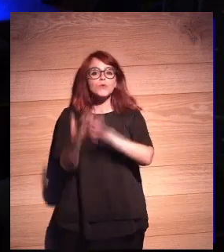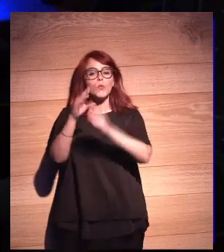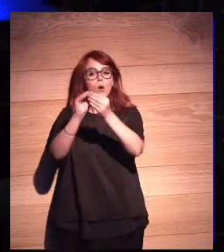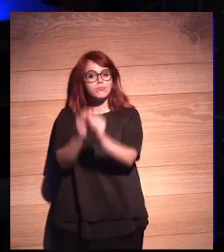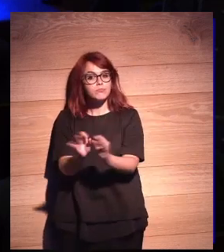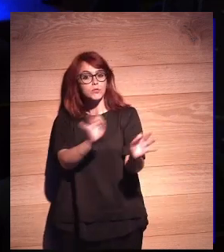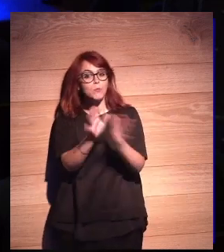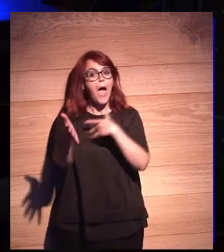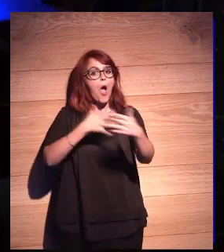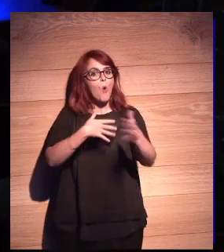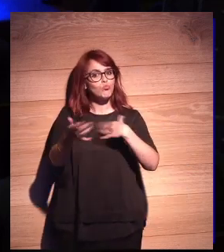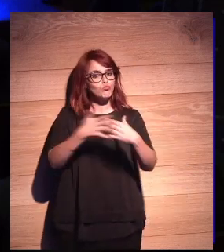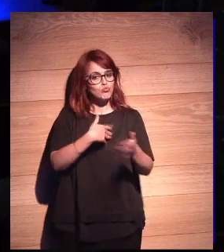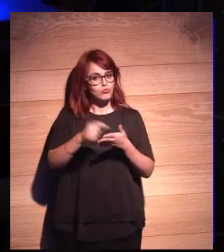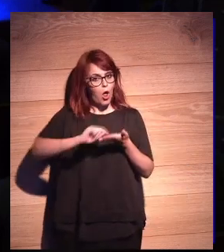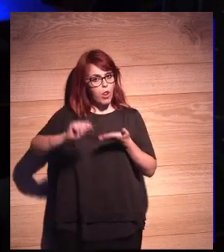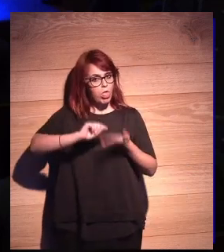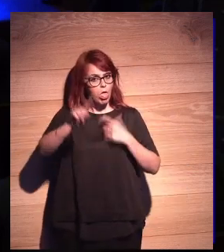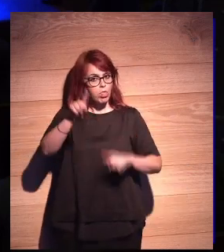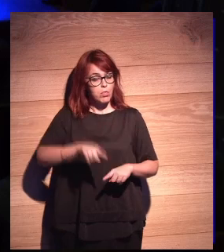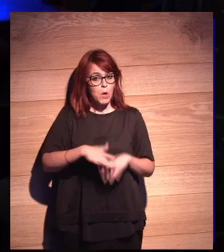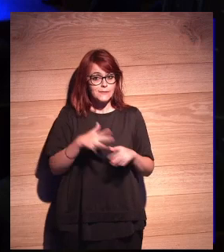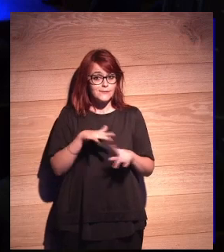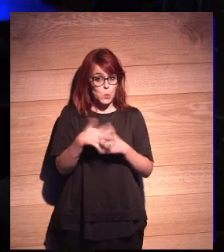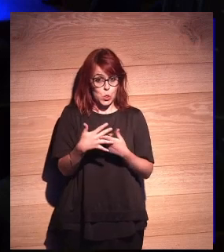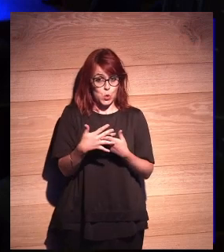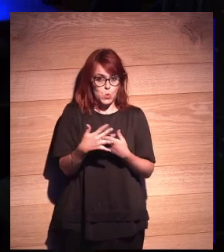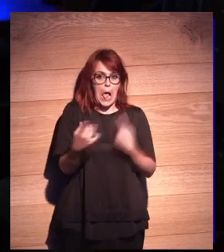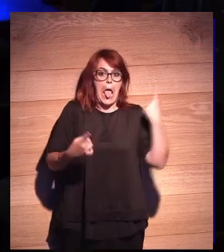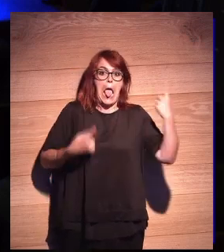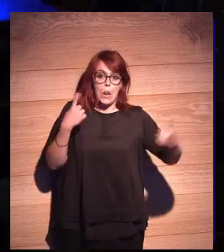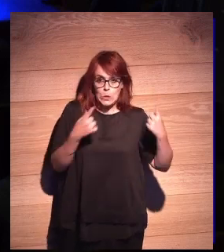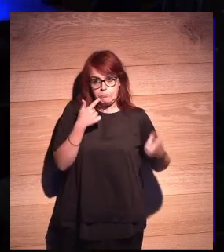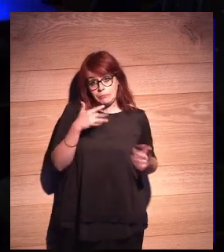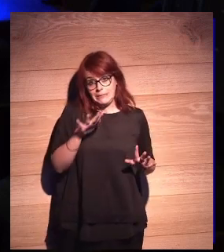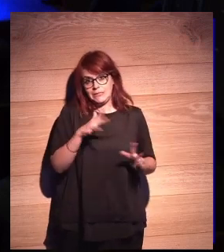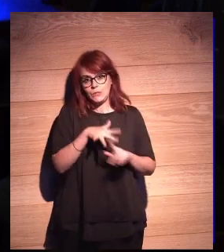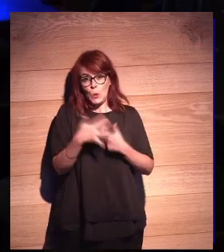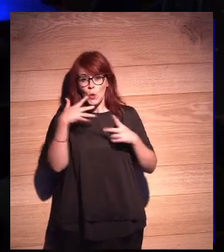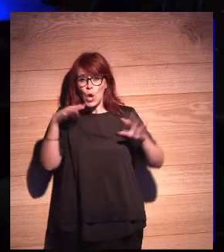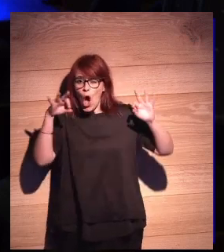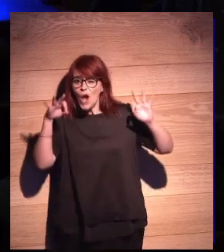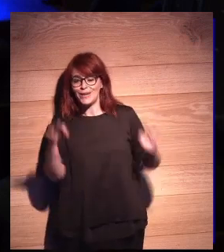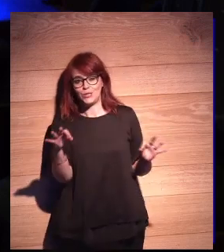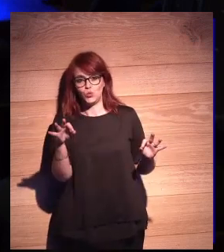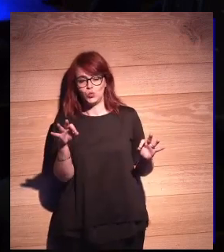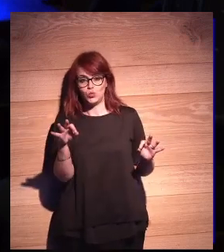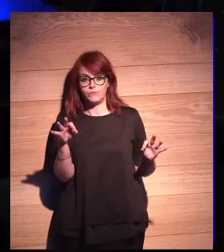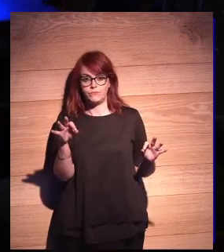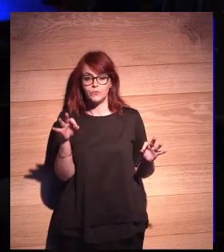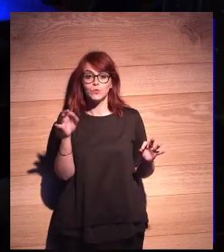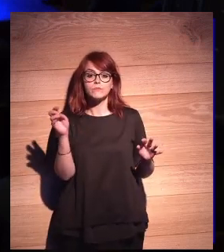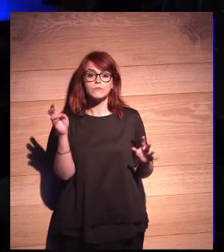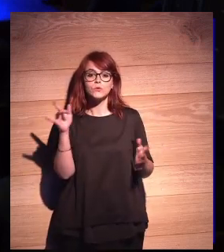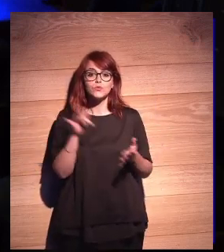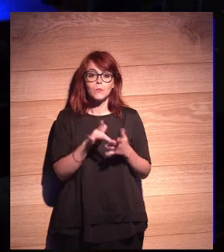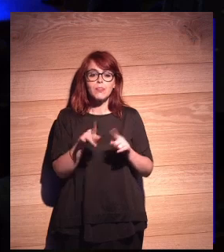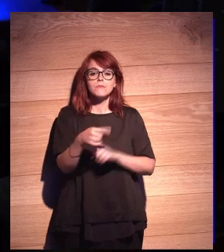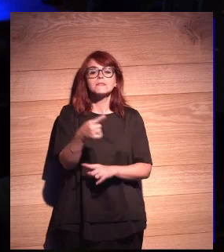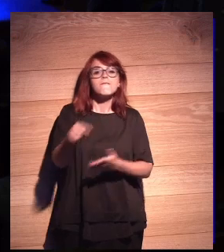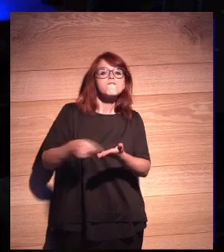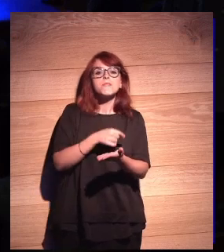parts. So how the author, and this is a very specific one, comes